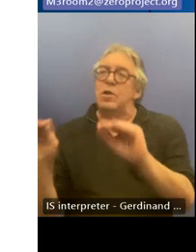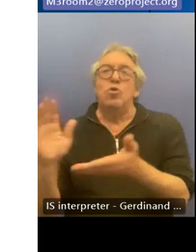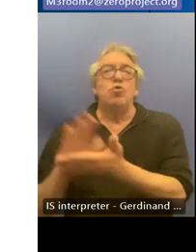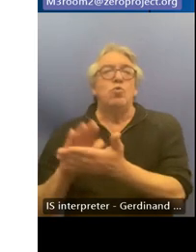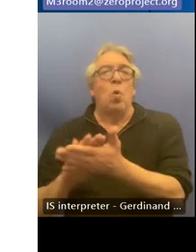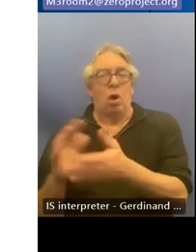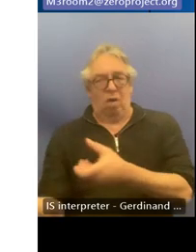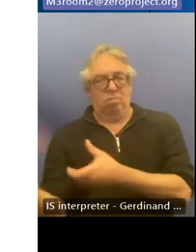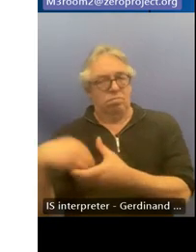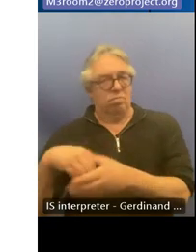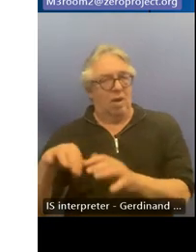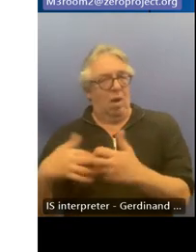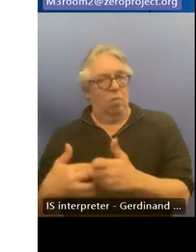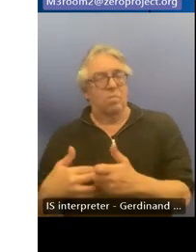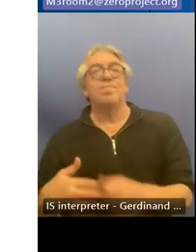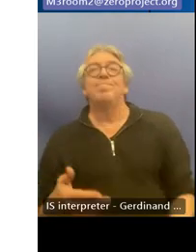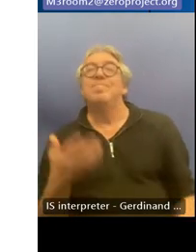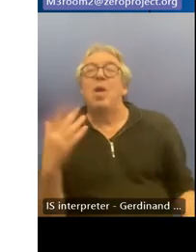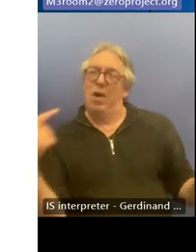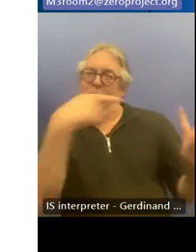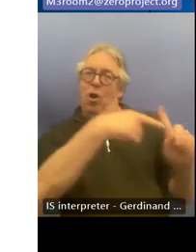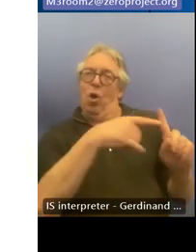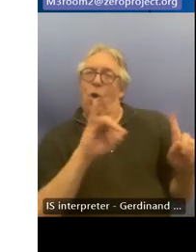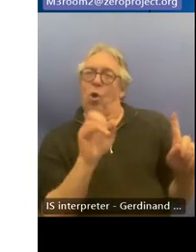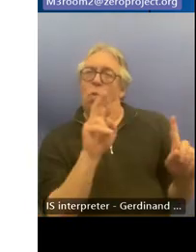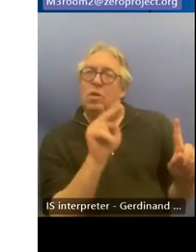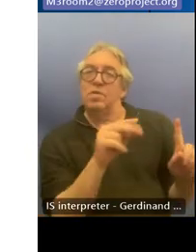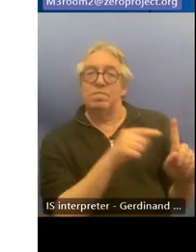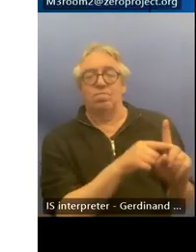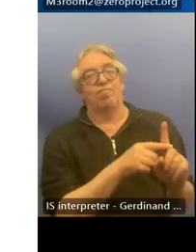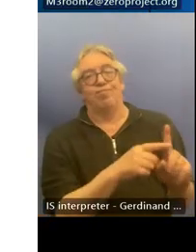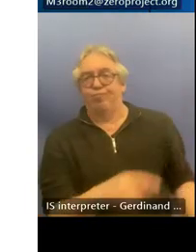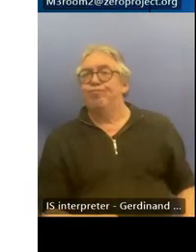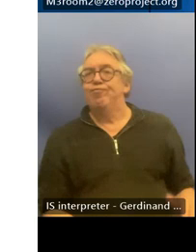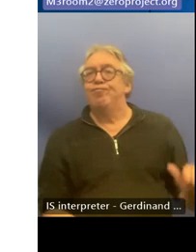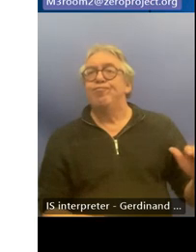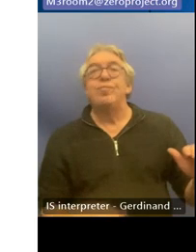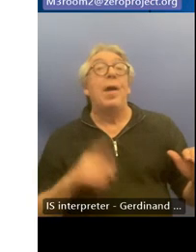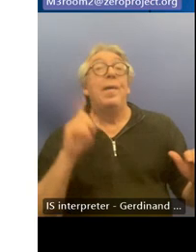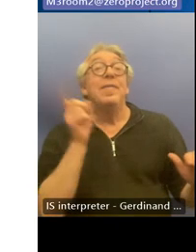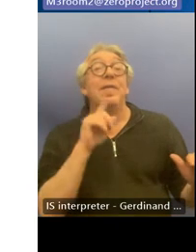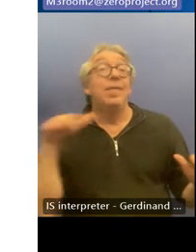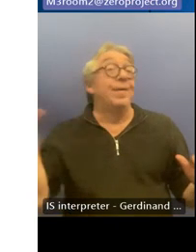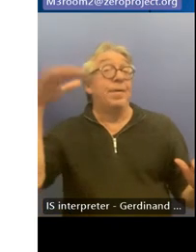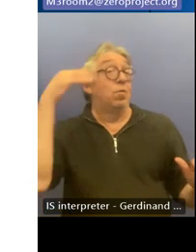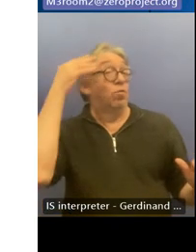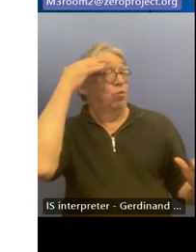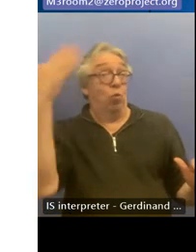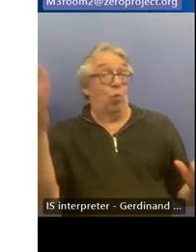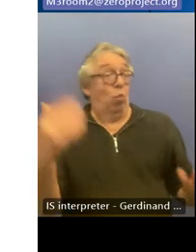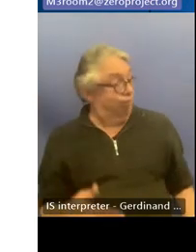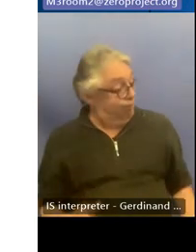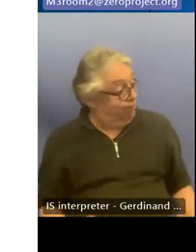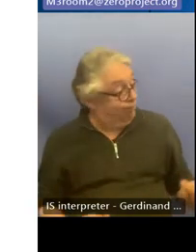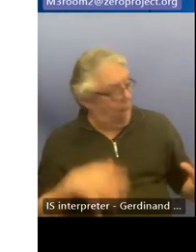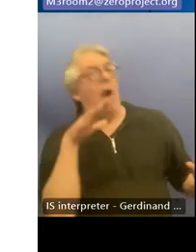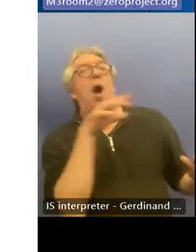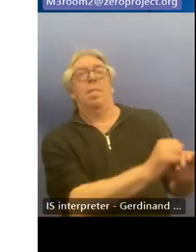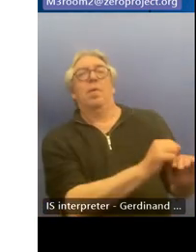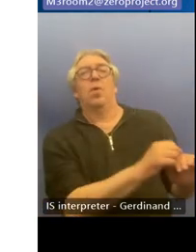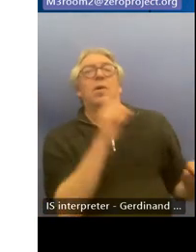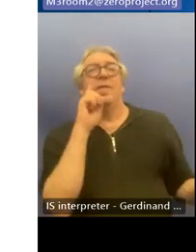tell you about Juan. He was diagnosed late as a deaf since he lived in